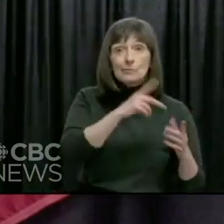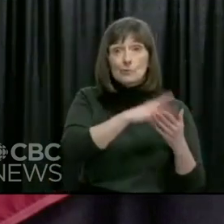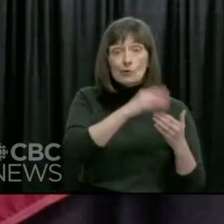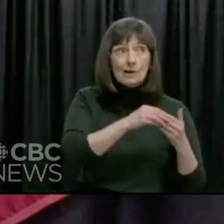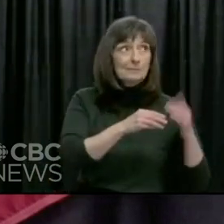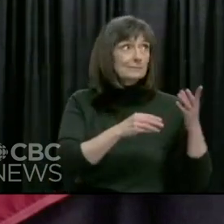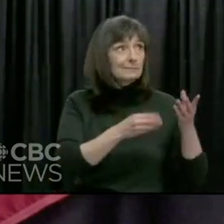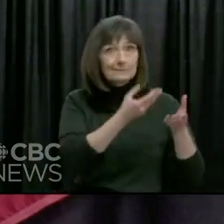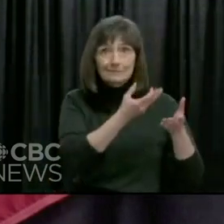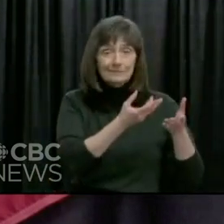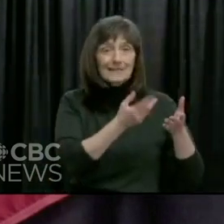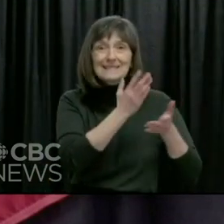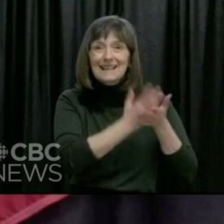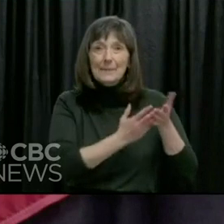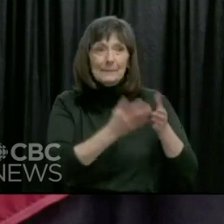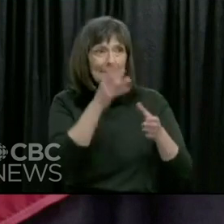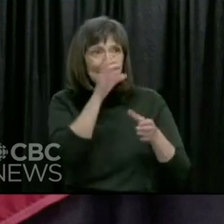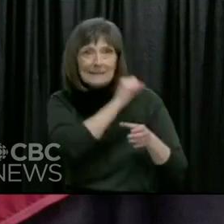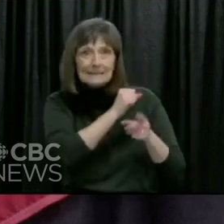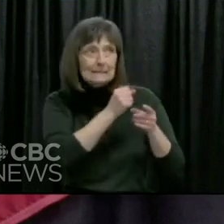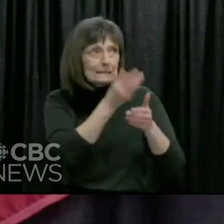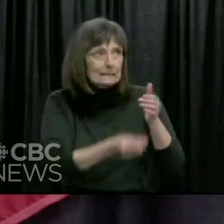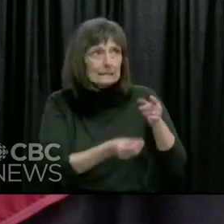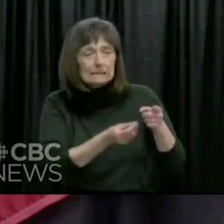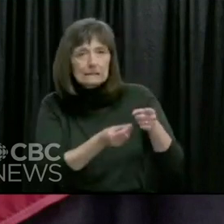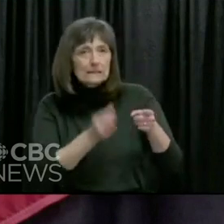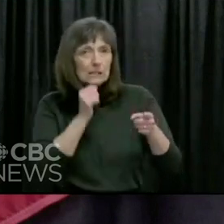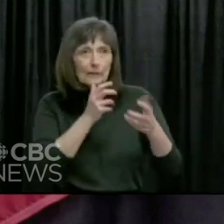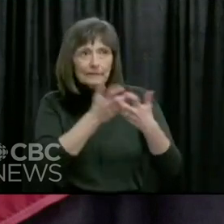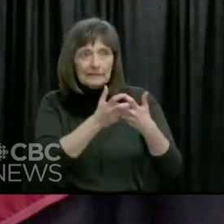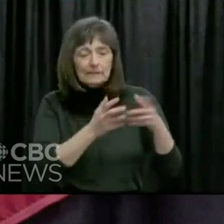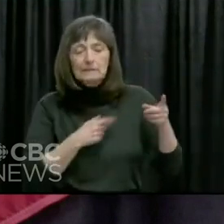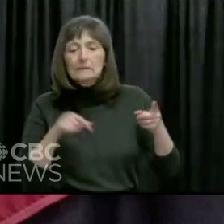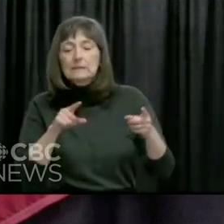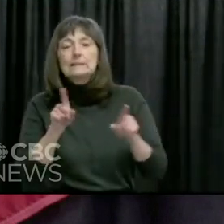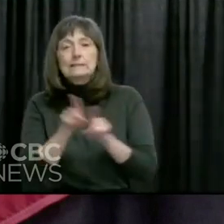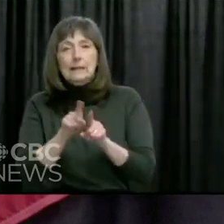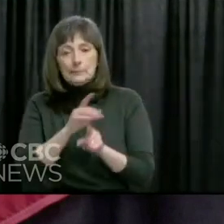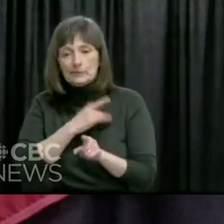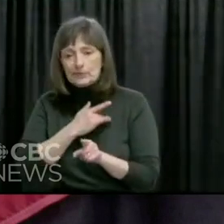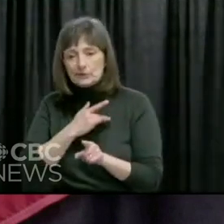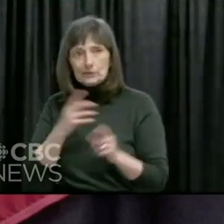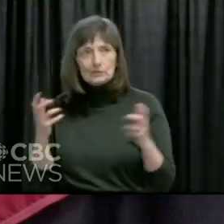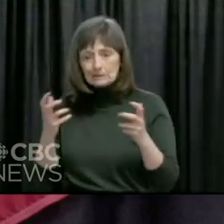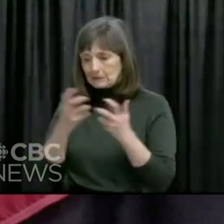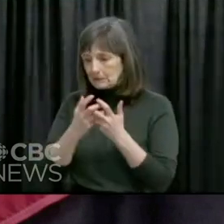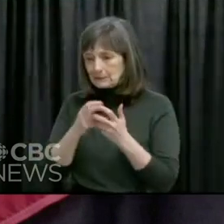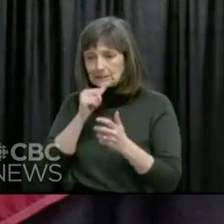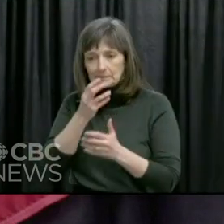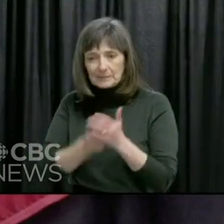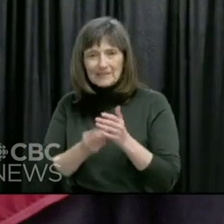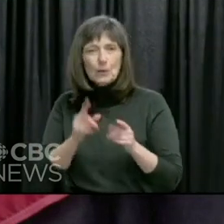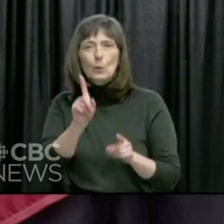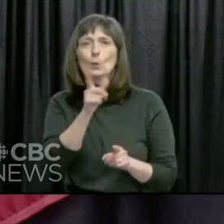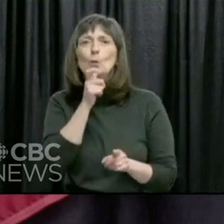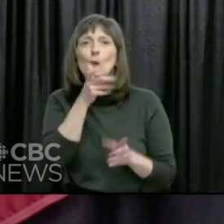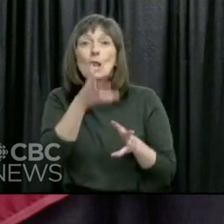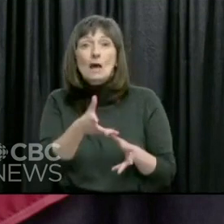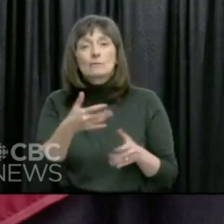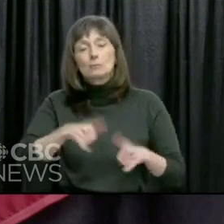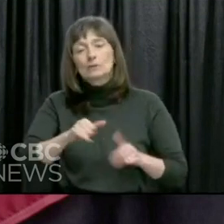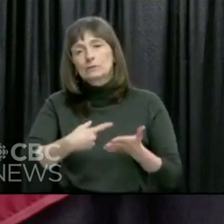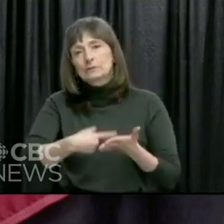provincial programs. That work is being completed now by the Cabinet Committee on Jobs and so on to see where the gaps could be filled by the provincial government.